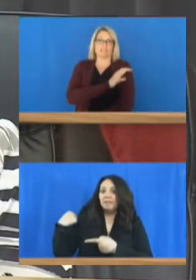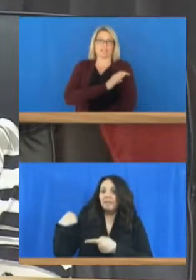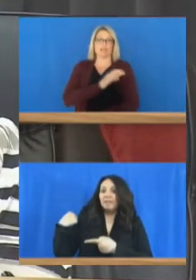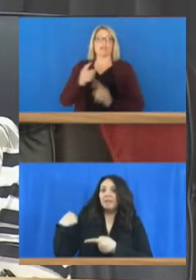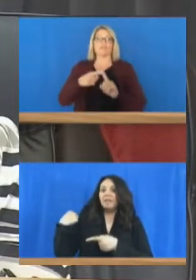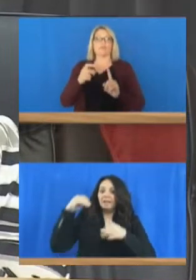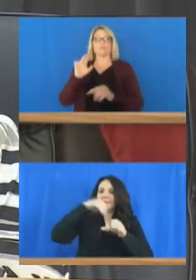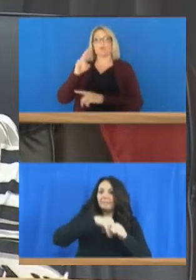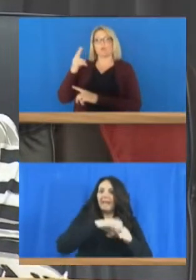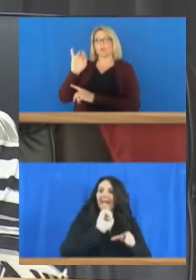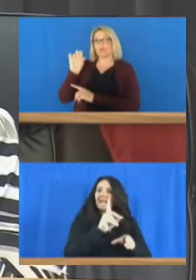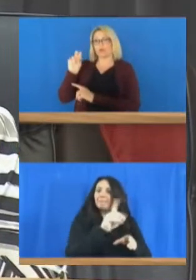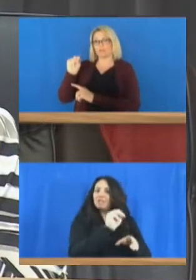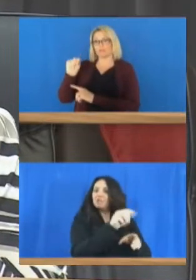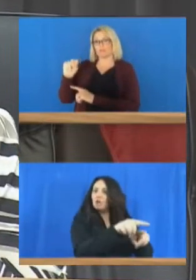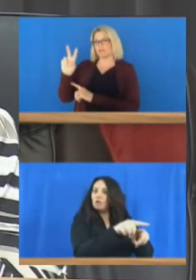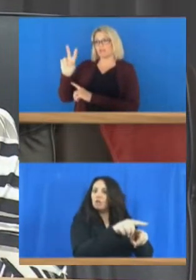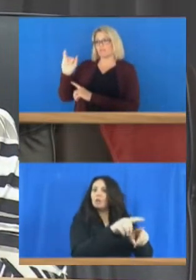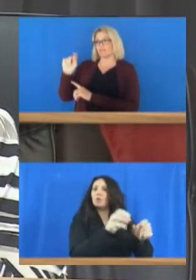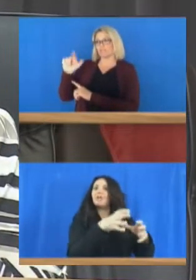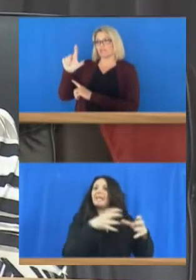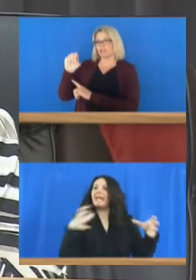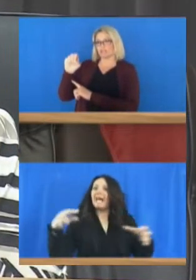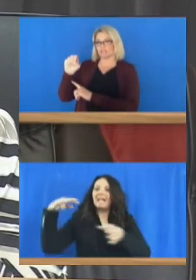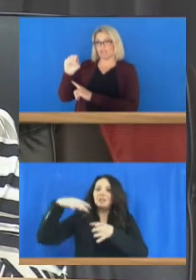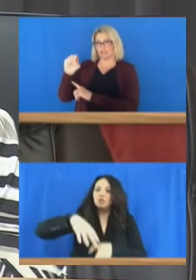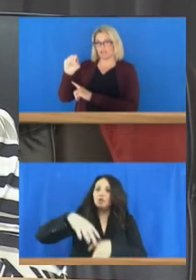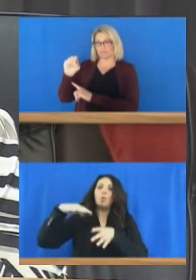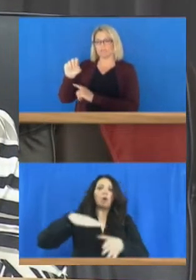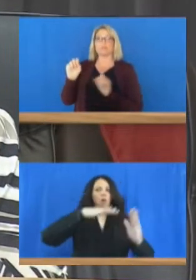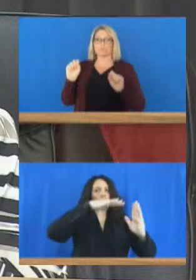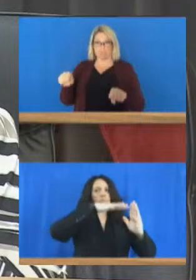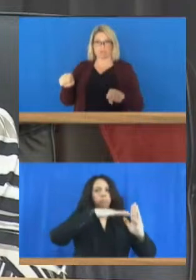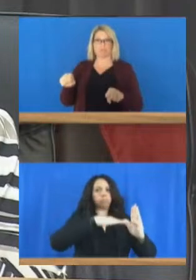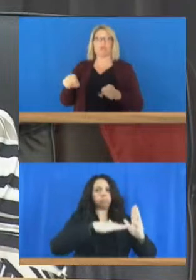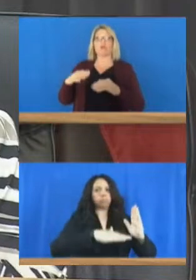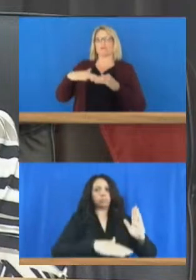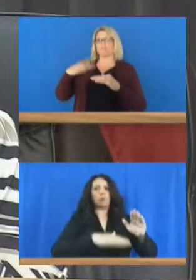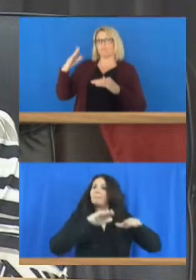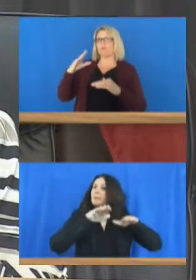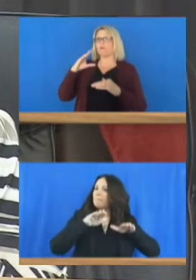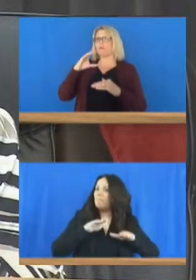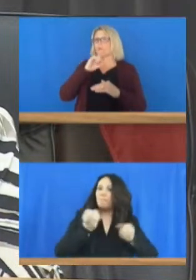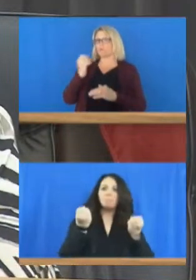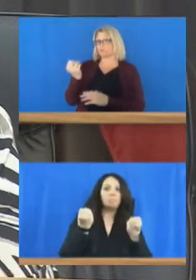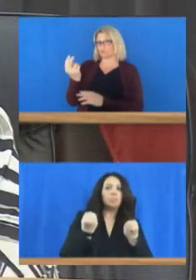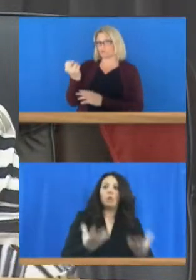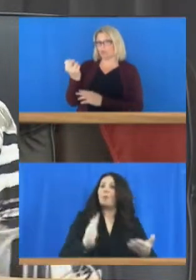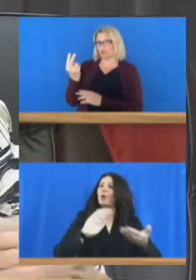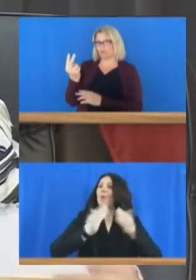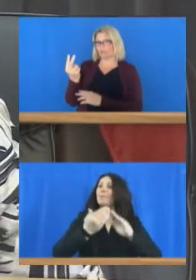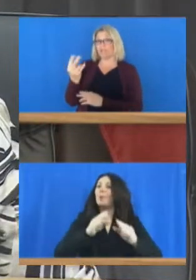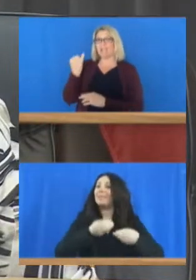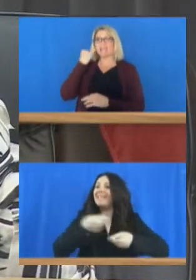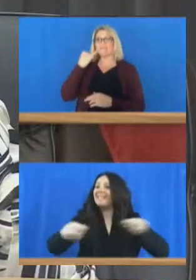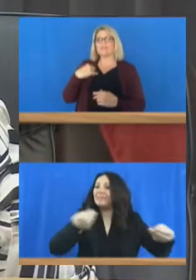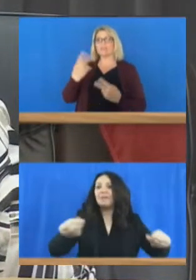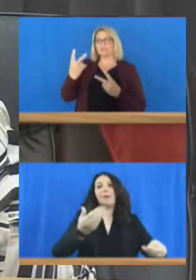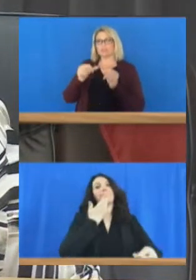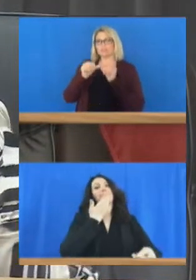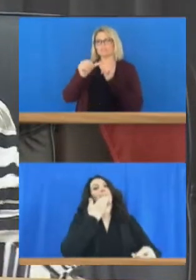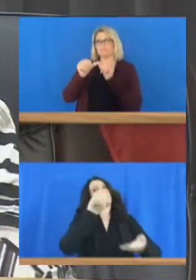programme d'immunisation. New Brunswickers over the age of 40 are now eligible to receive their first dose of the COVID-19